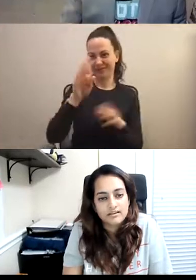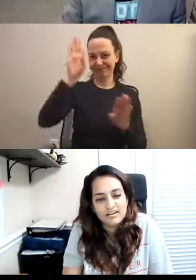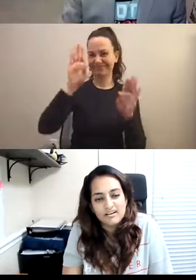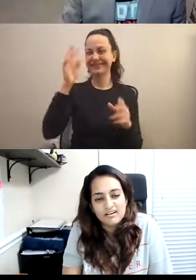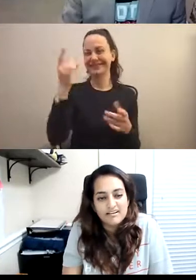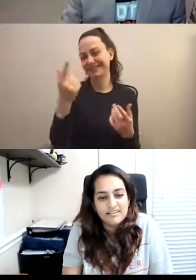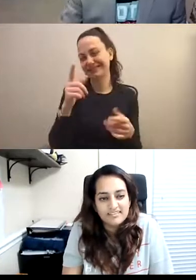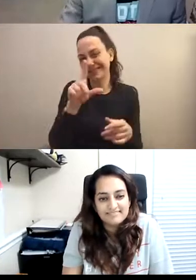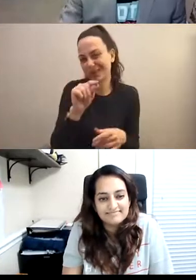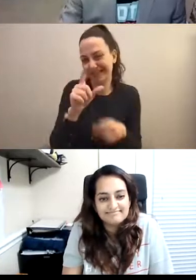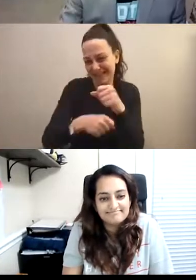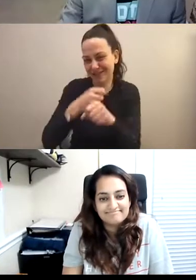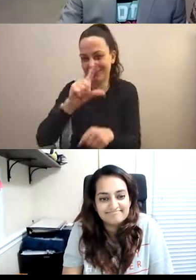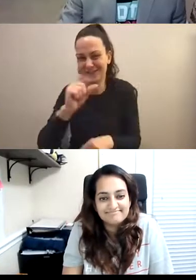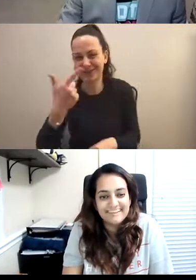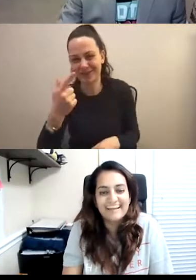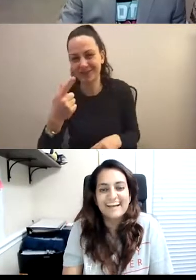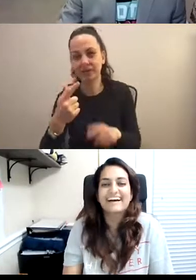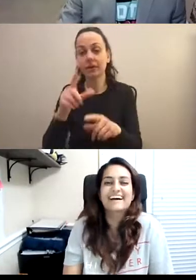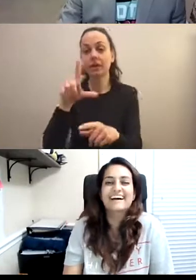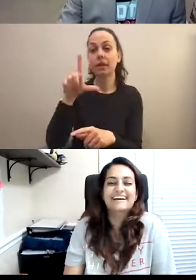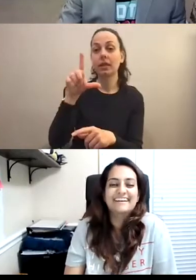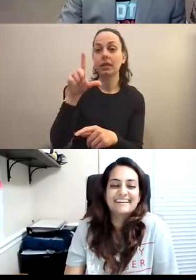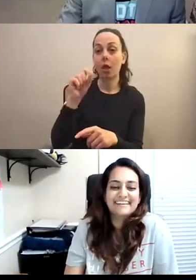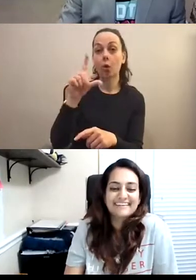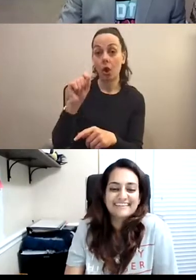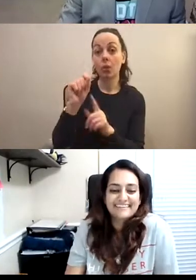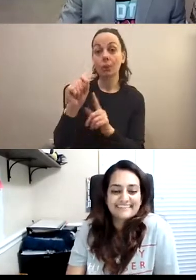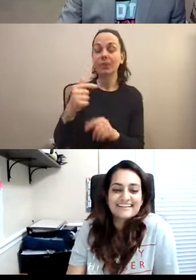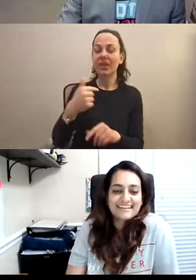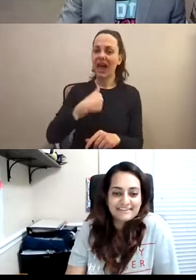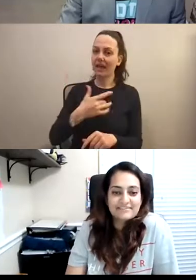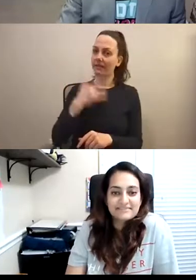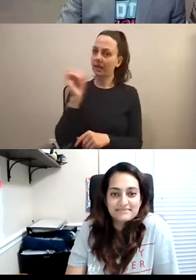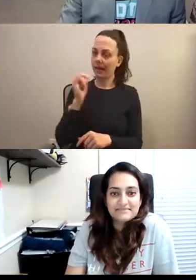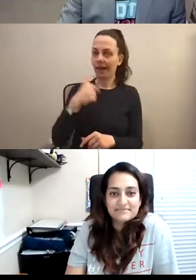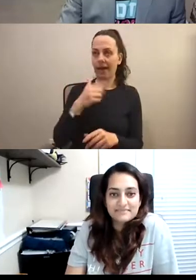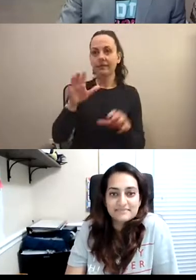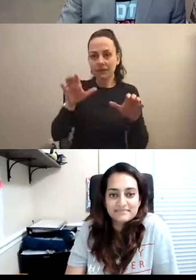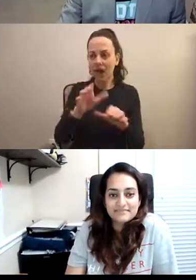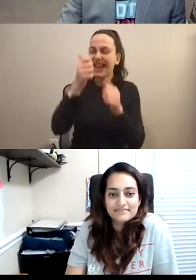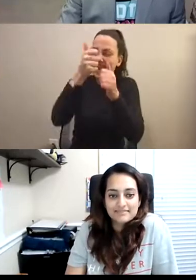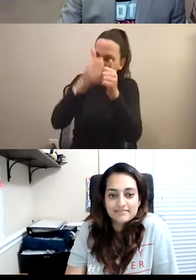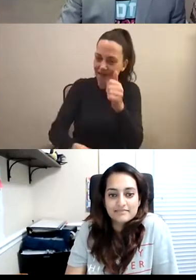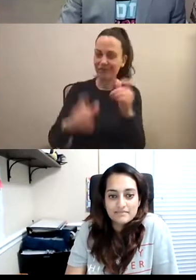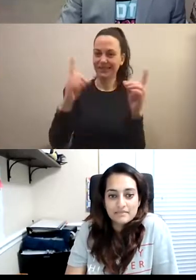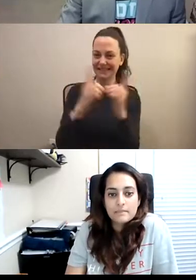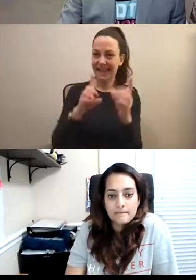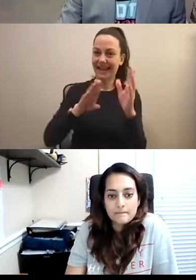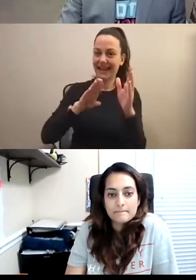2021. I feel like I've done every dating app that has been developed.